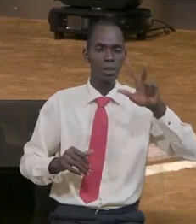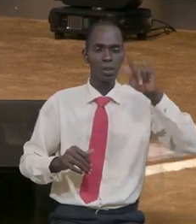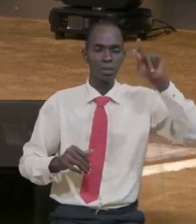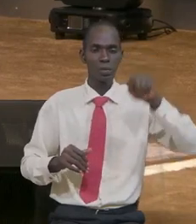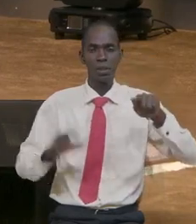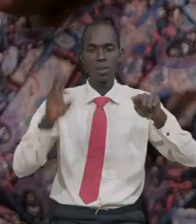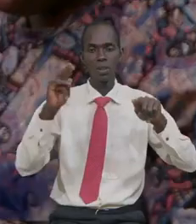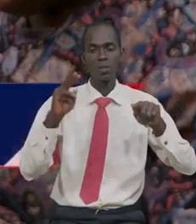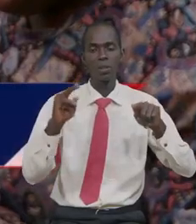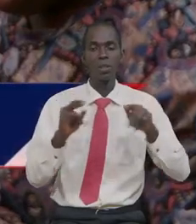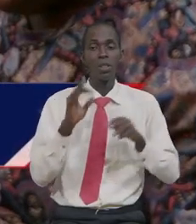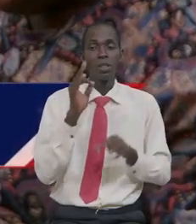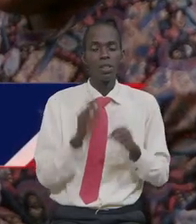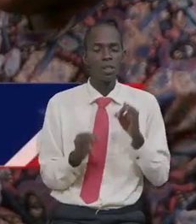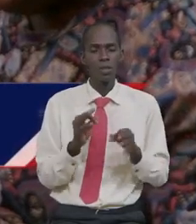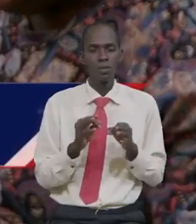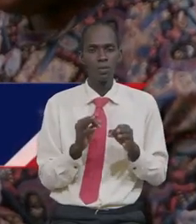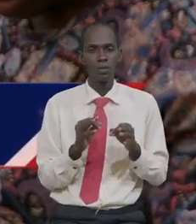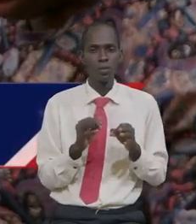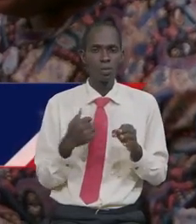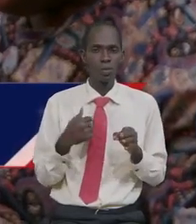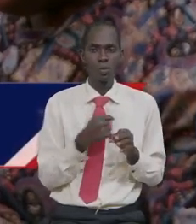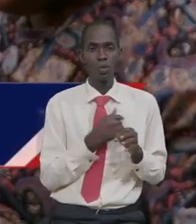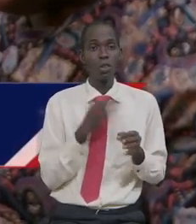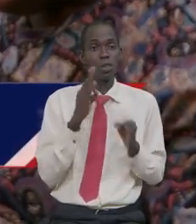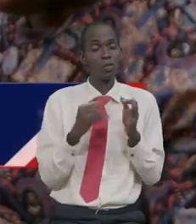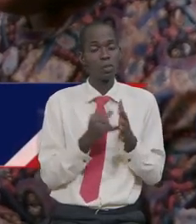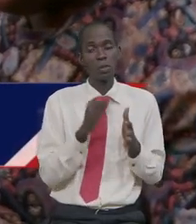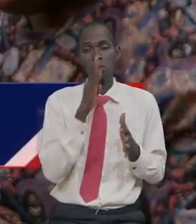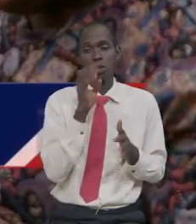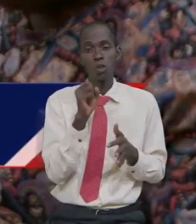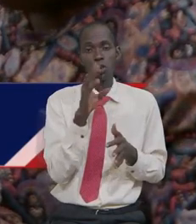so, our God whom we serve